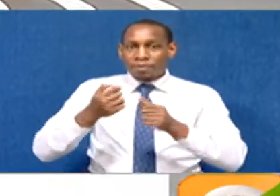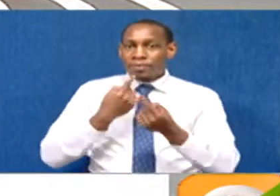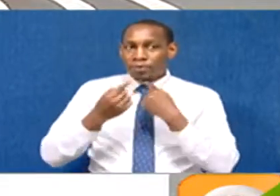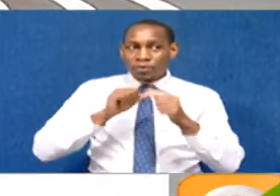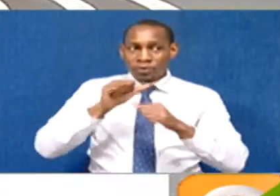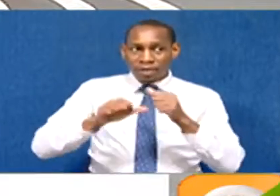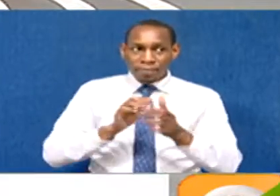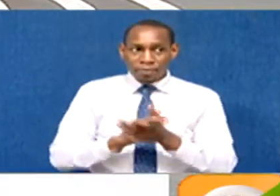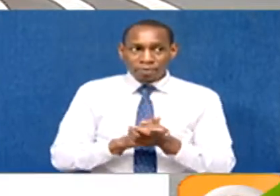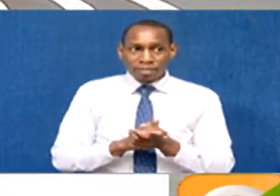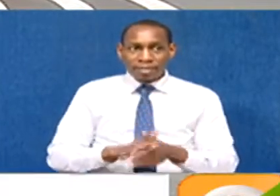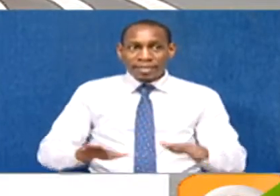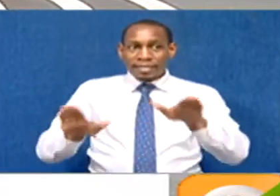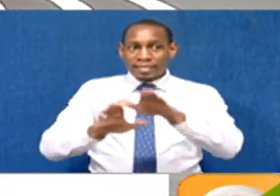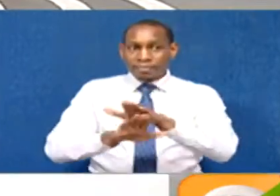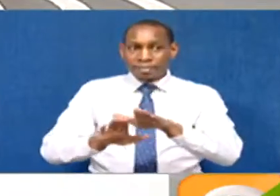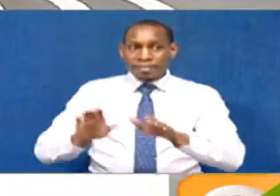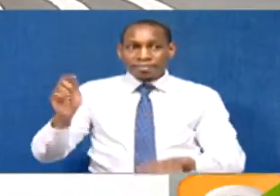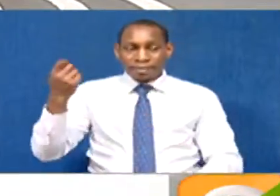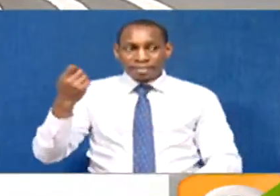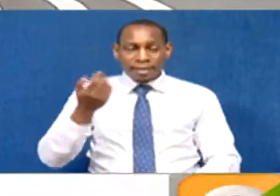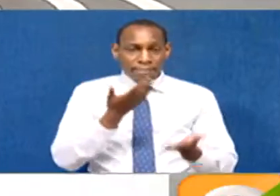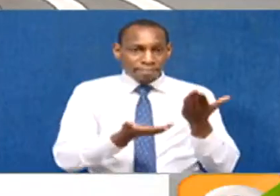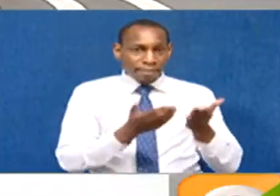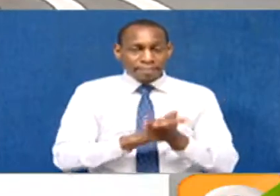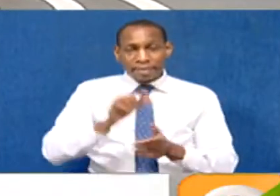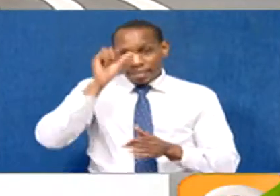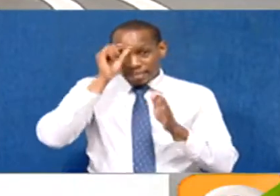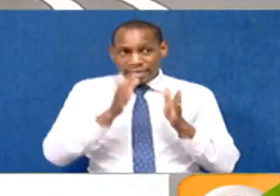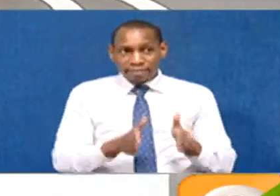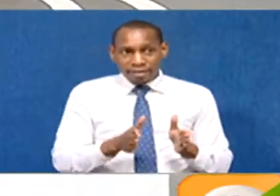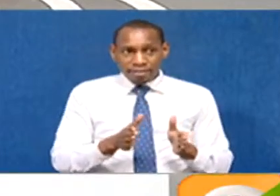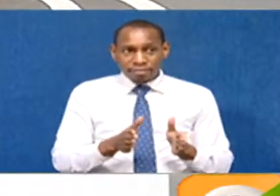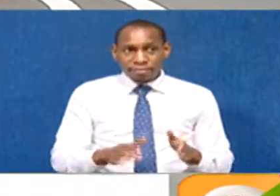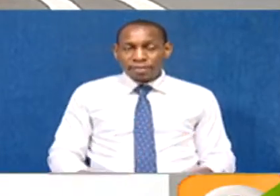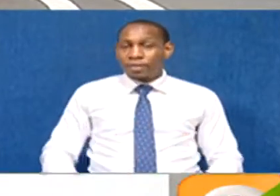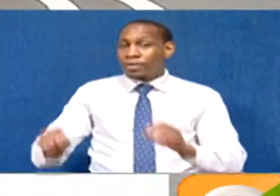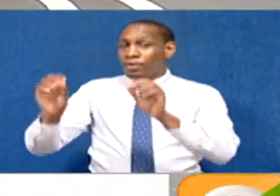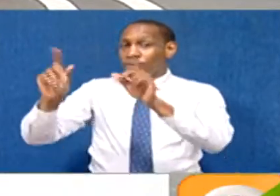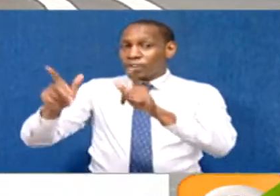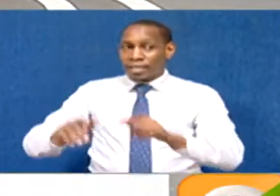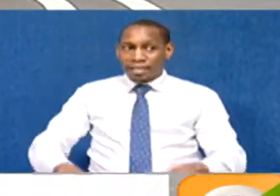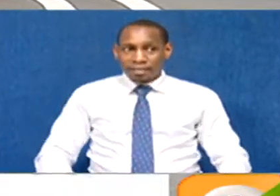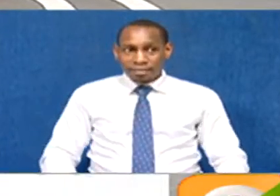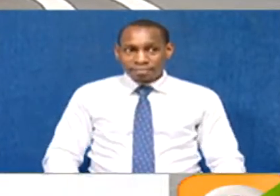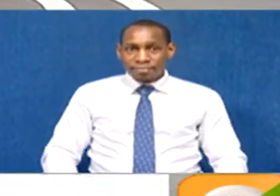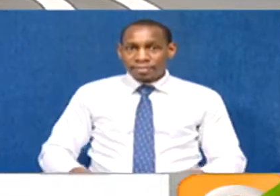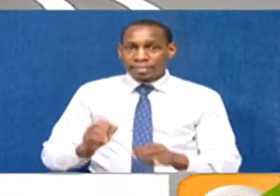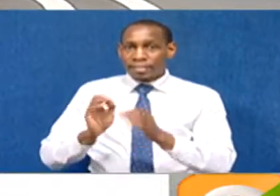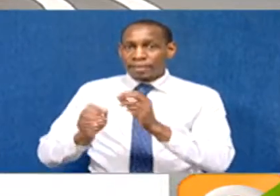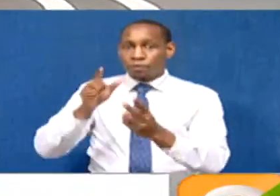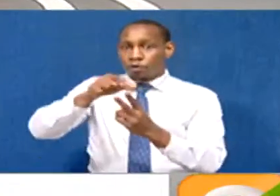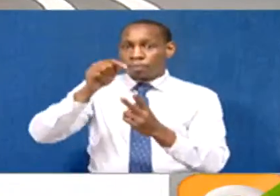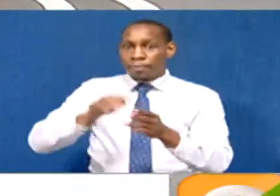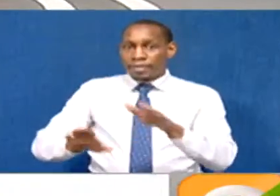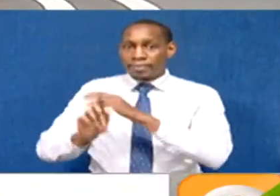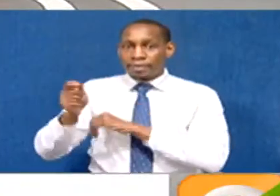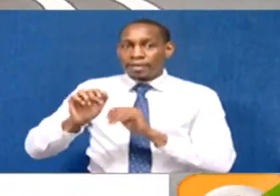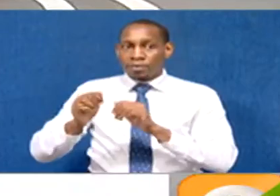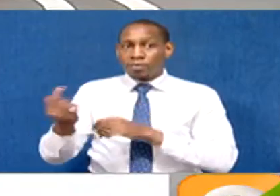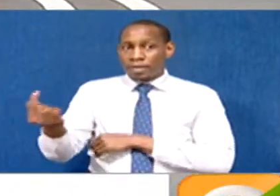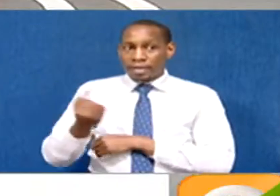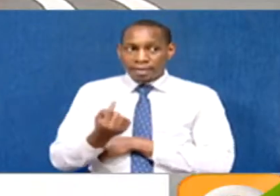talk about the running mate or governor, you know. All right. If you're chosen as running mate, then you can